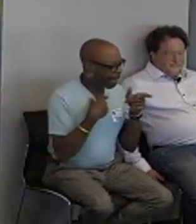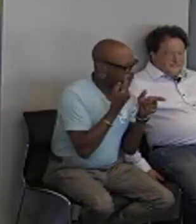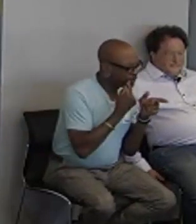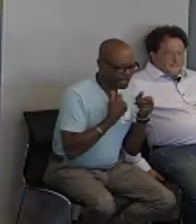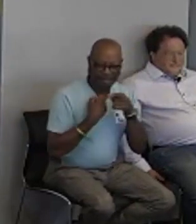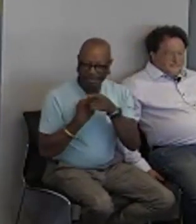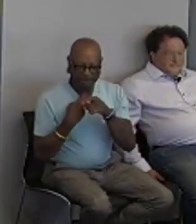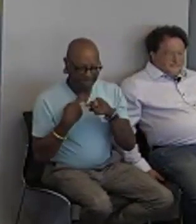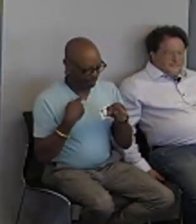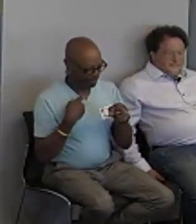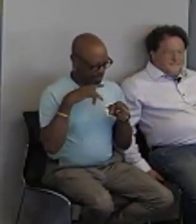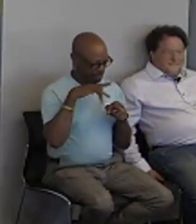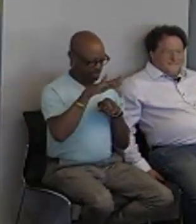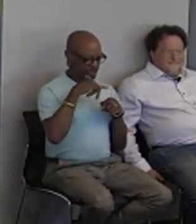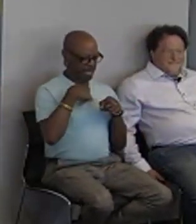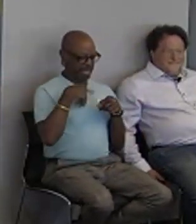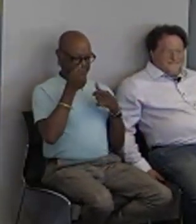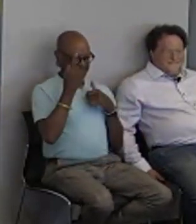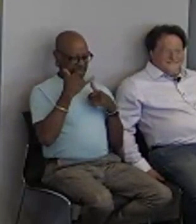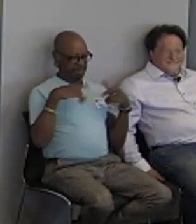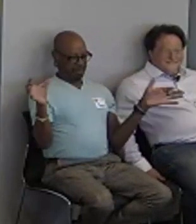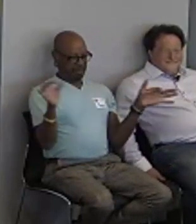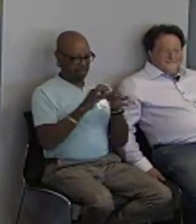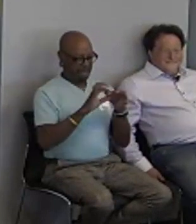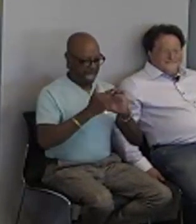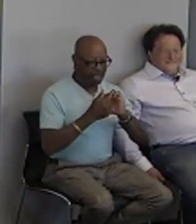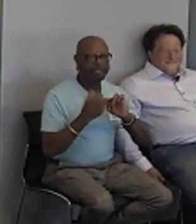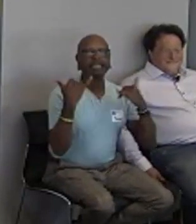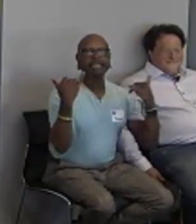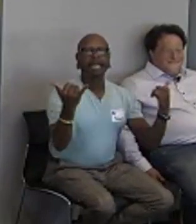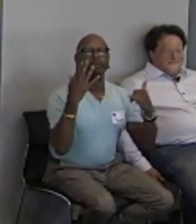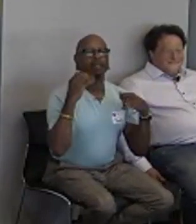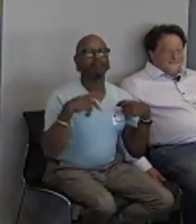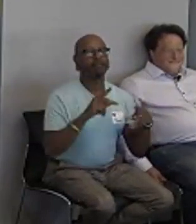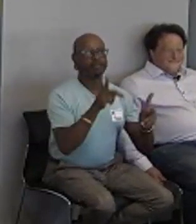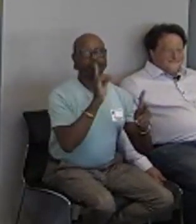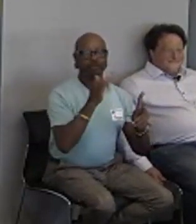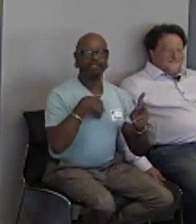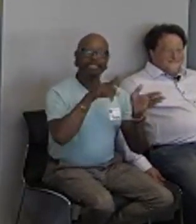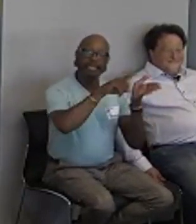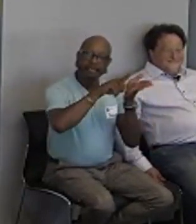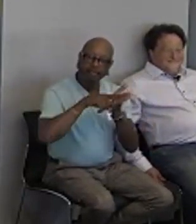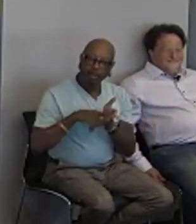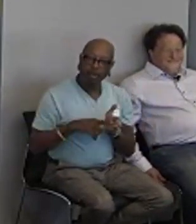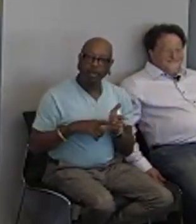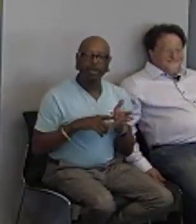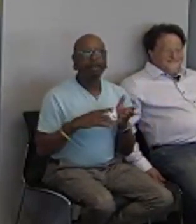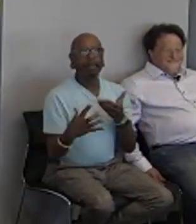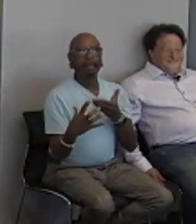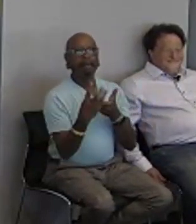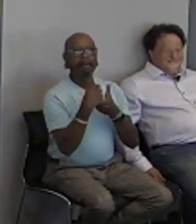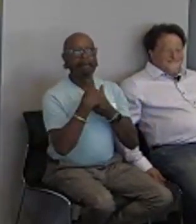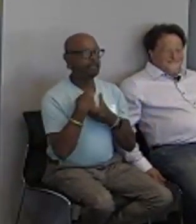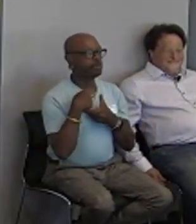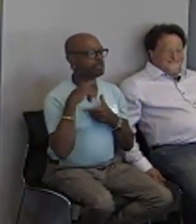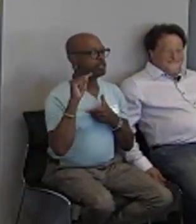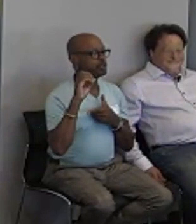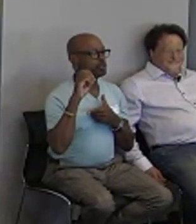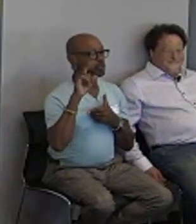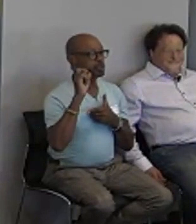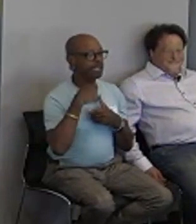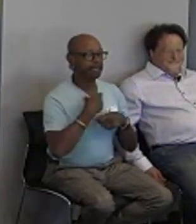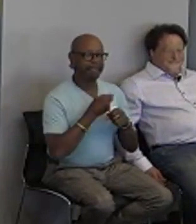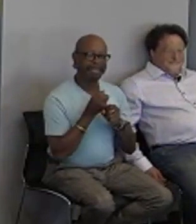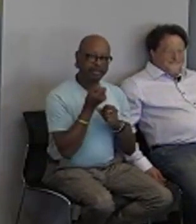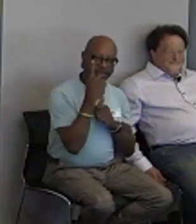geoliteracy. Today, you will have the opportunity to explore and engage with the very tools that can make this kind of